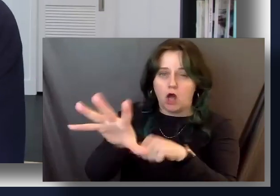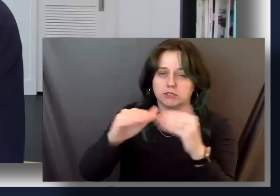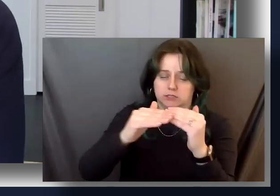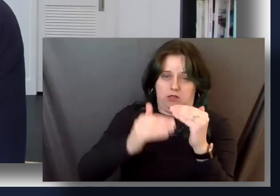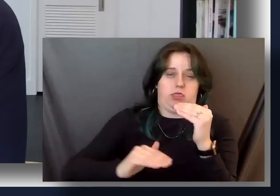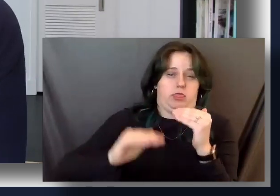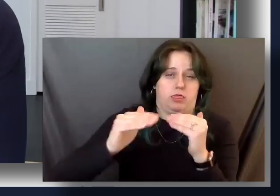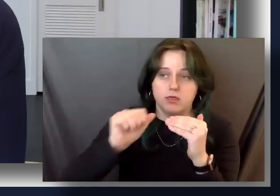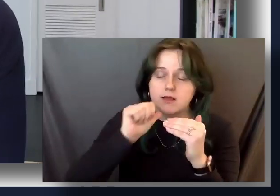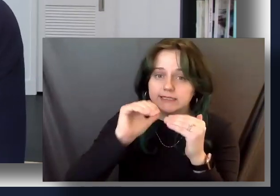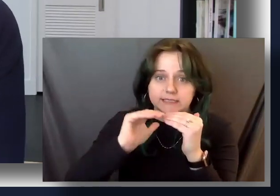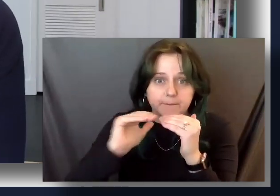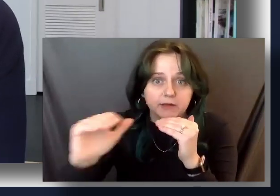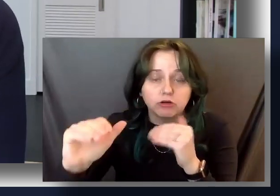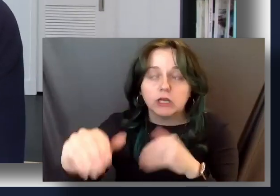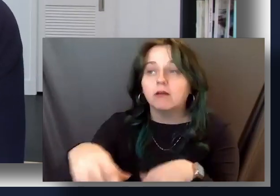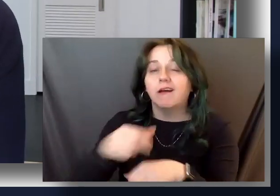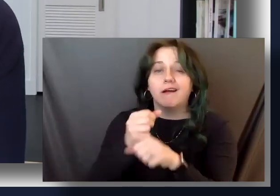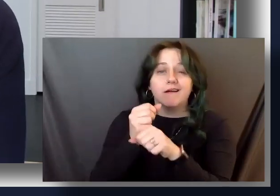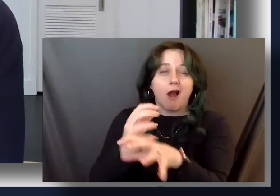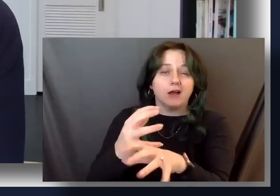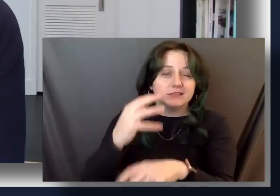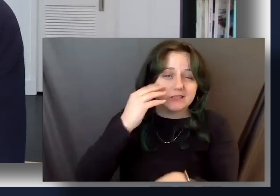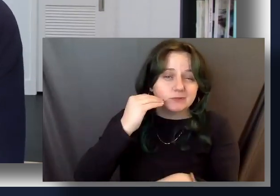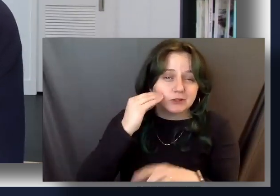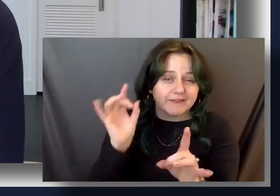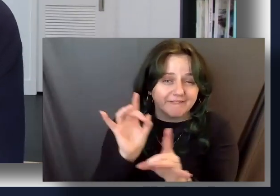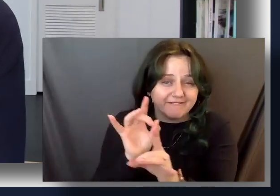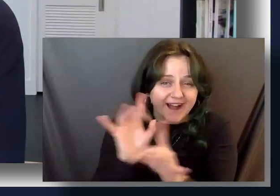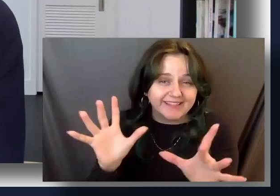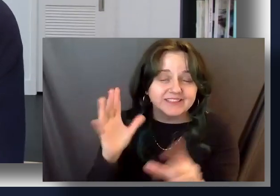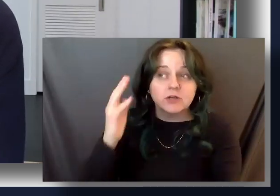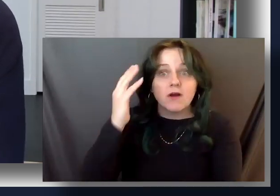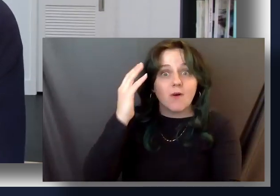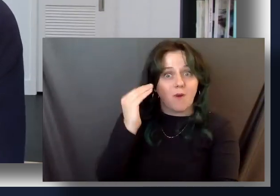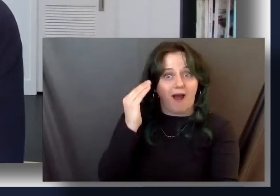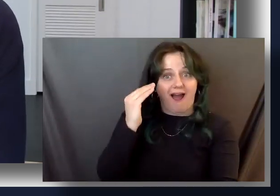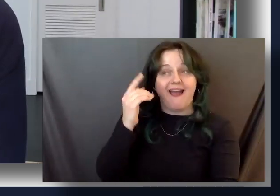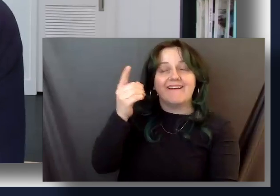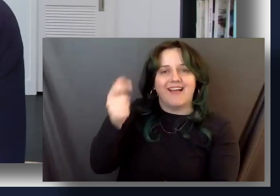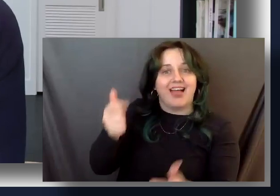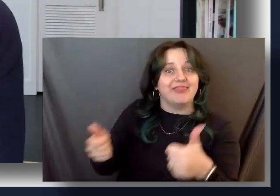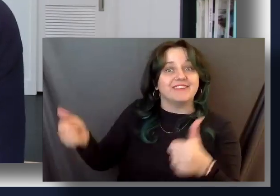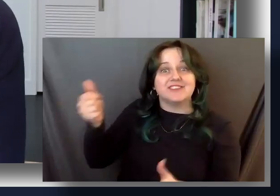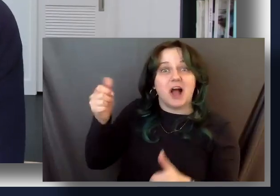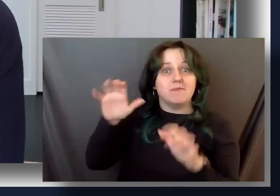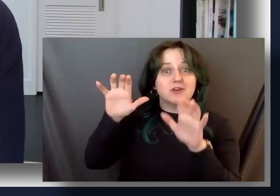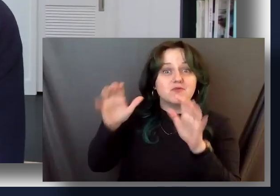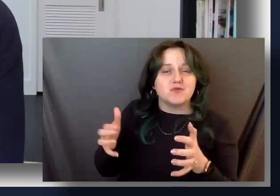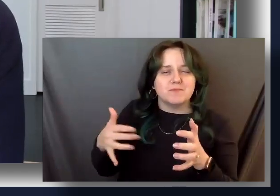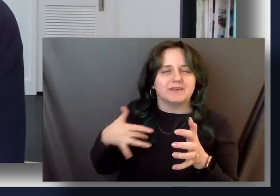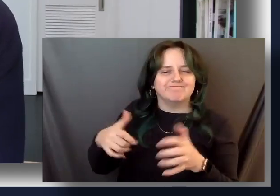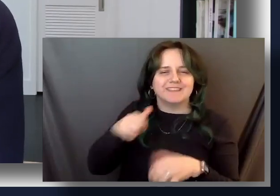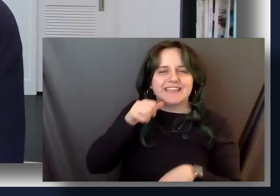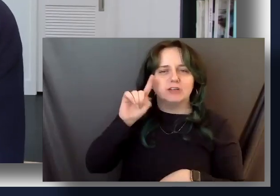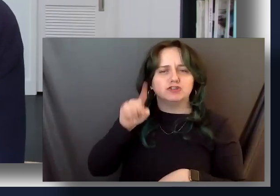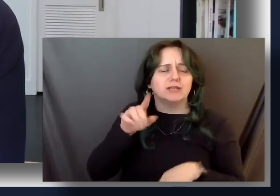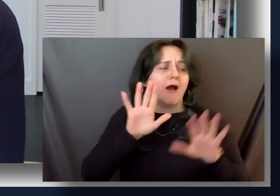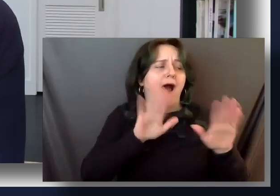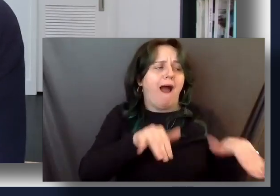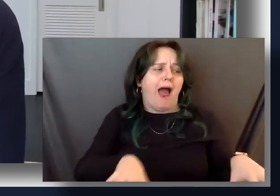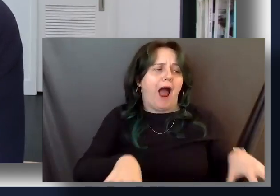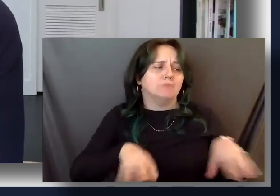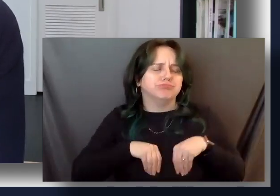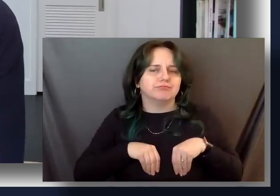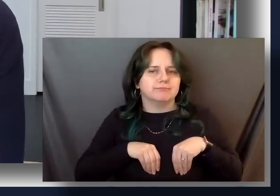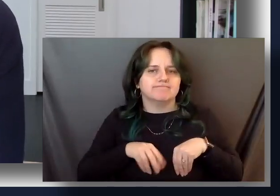create periods of violence. And that's because the dominant group rarely goes down without a fight. And